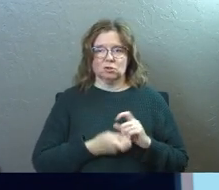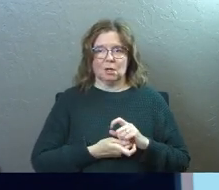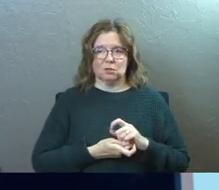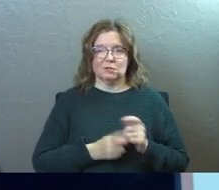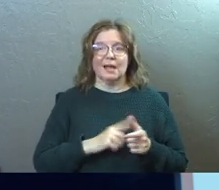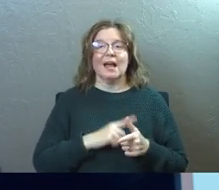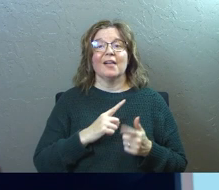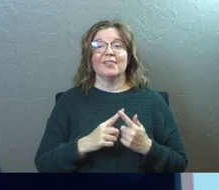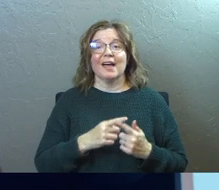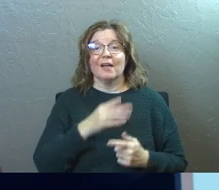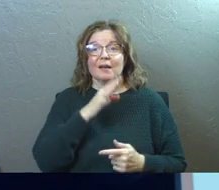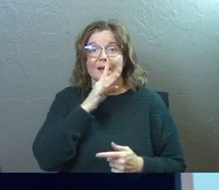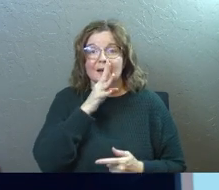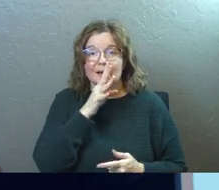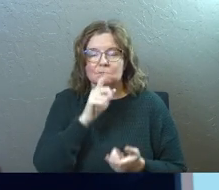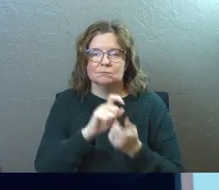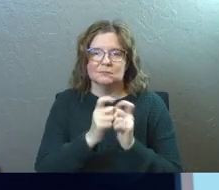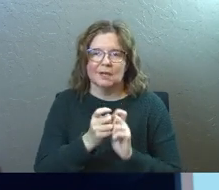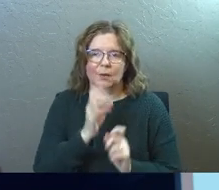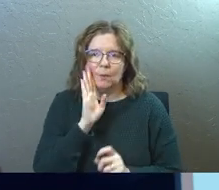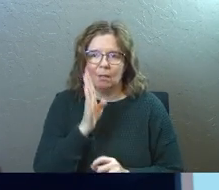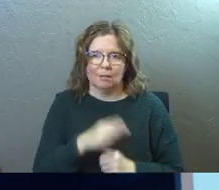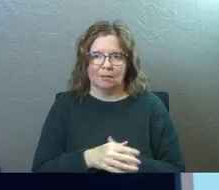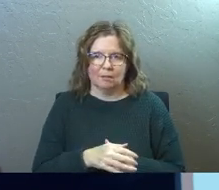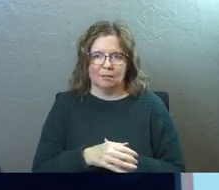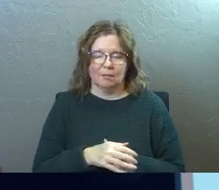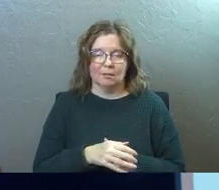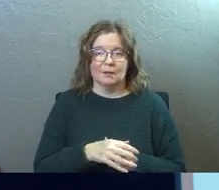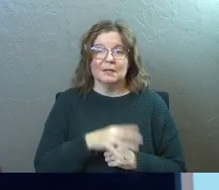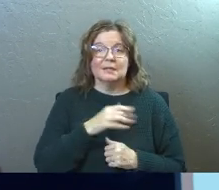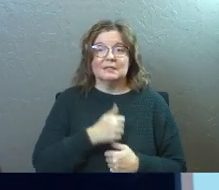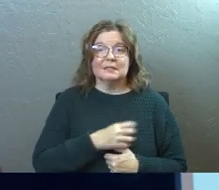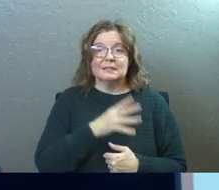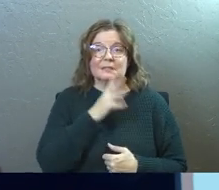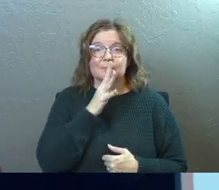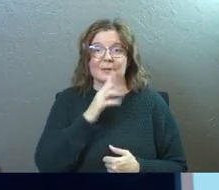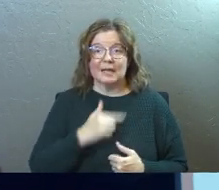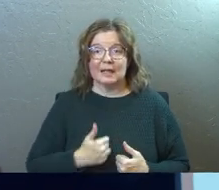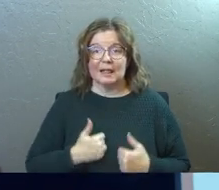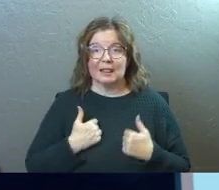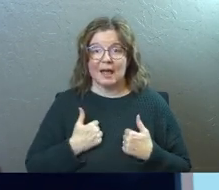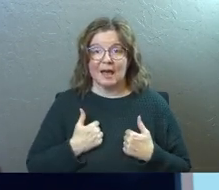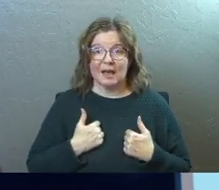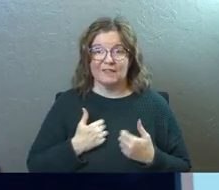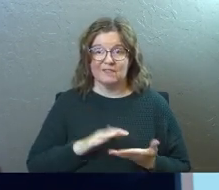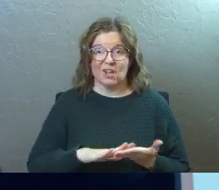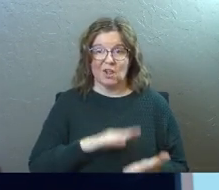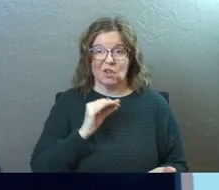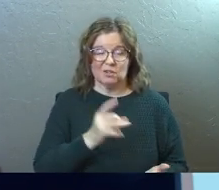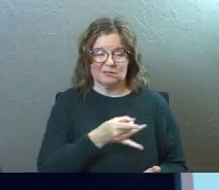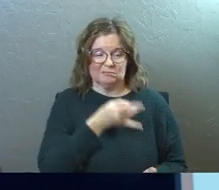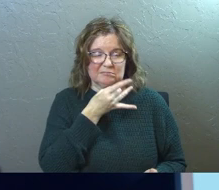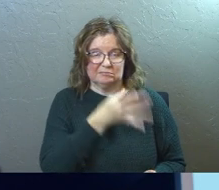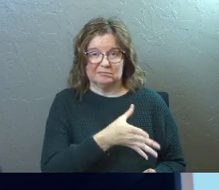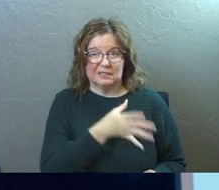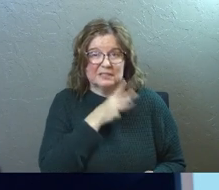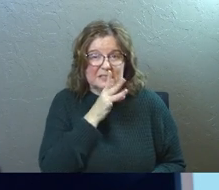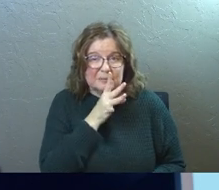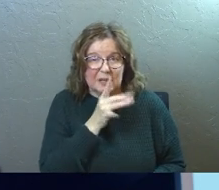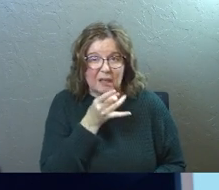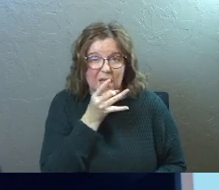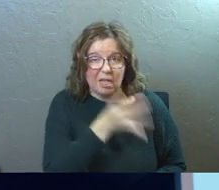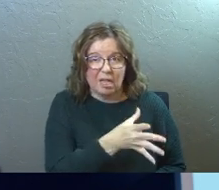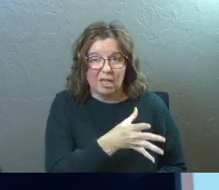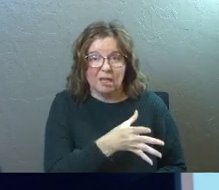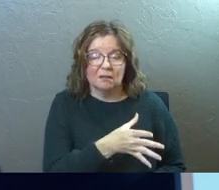your words will change. That's big. Speak life and learn to hate speaking death, because the two go